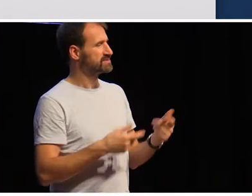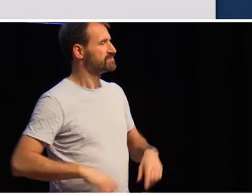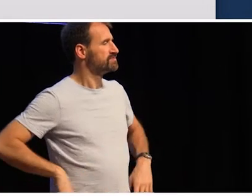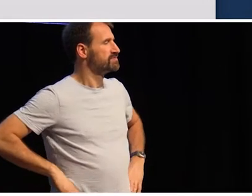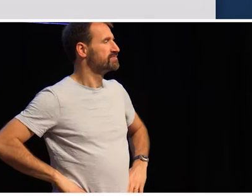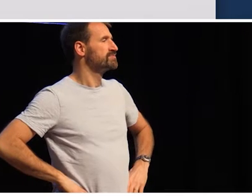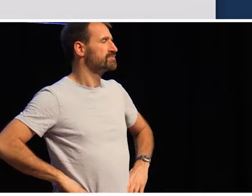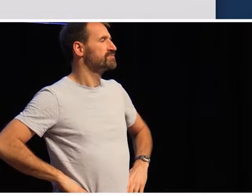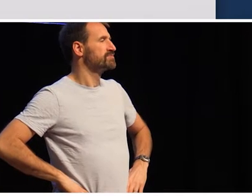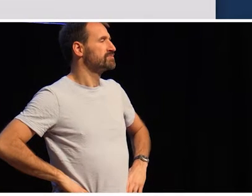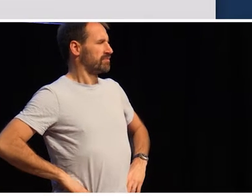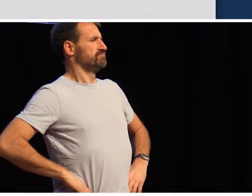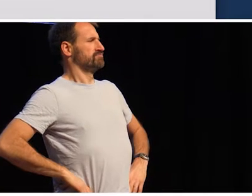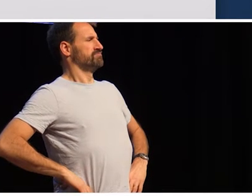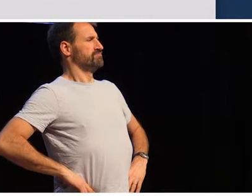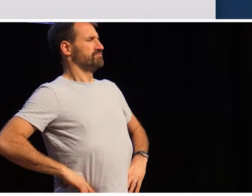where I have to,